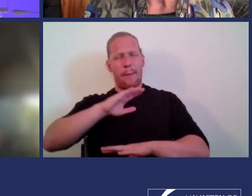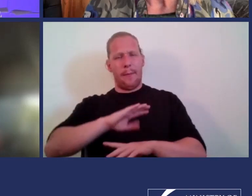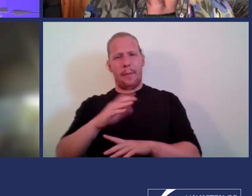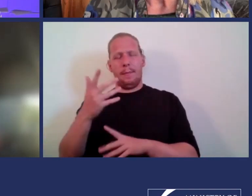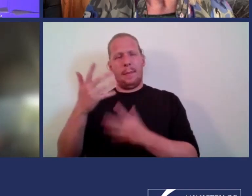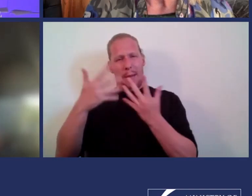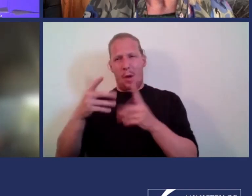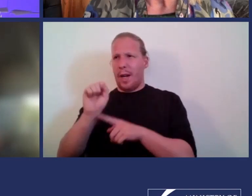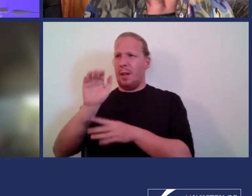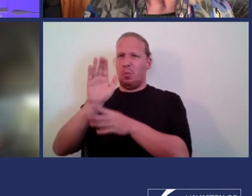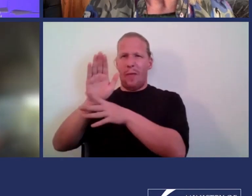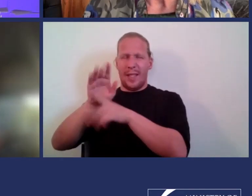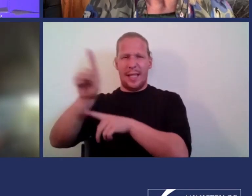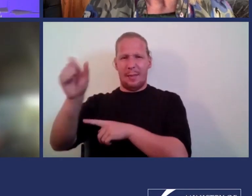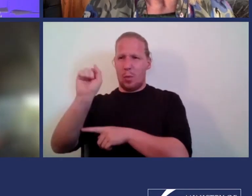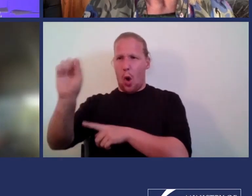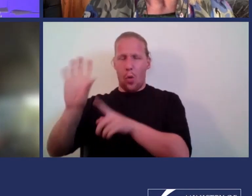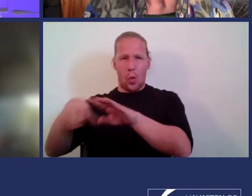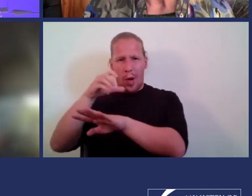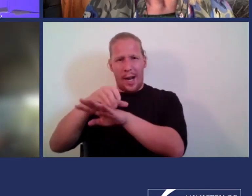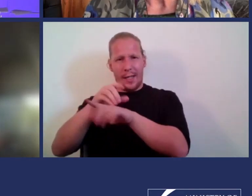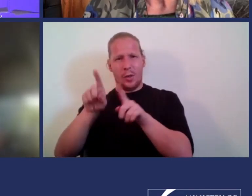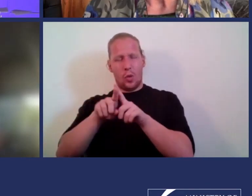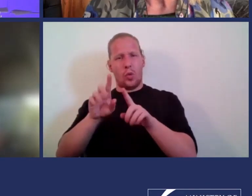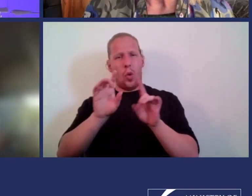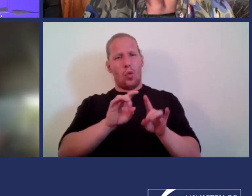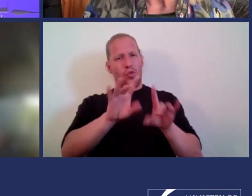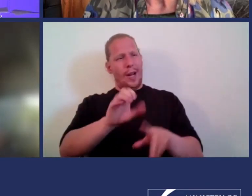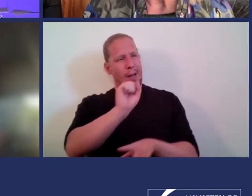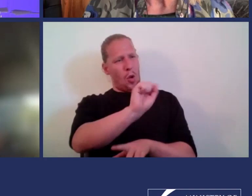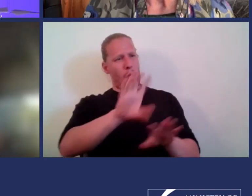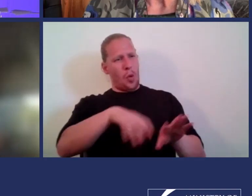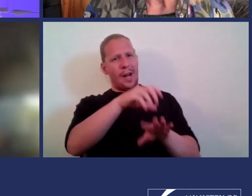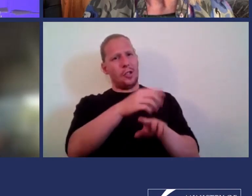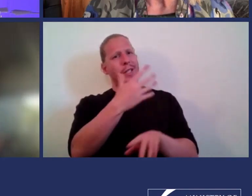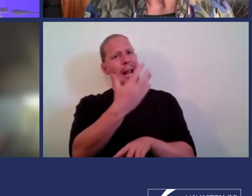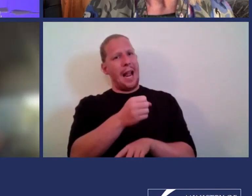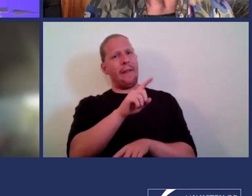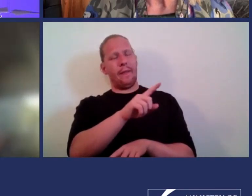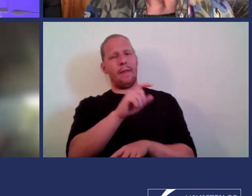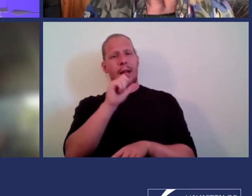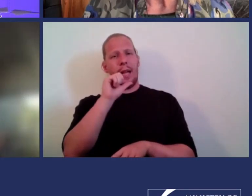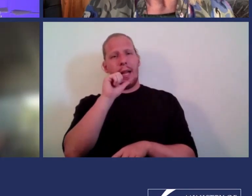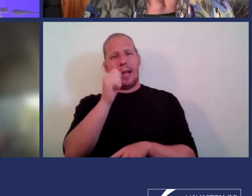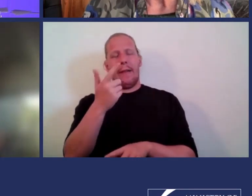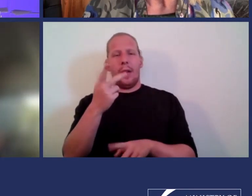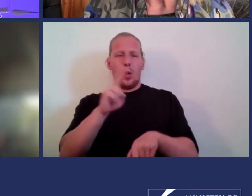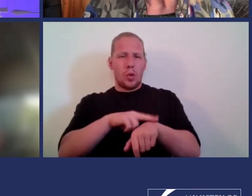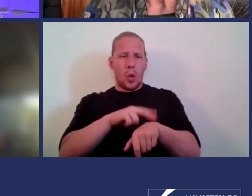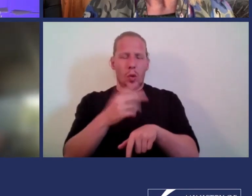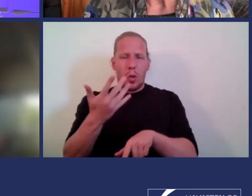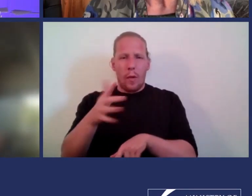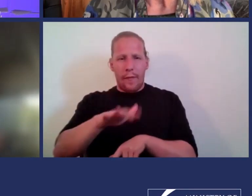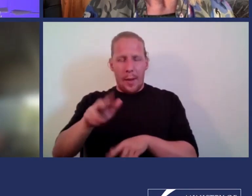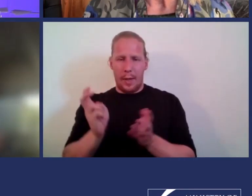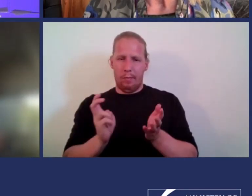it's also the same. And anything that doctors or families note can be reported and monitored by